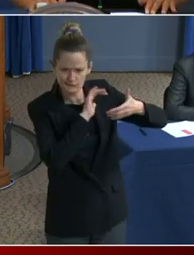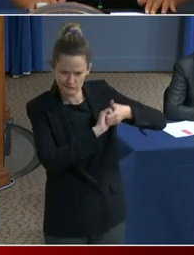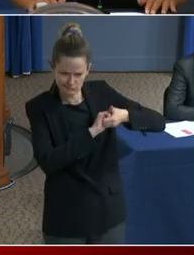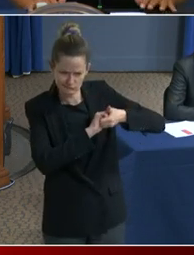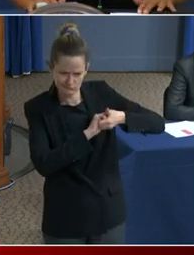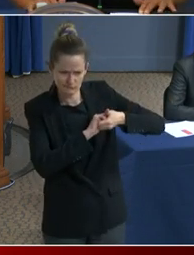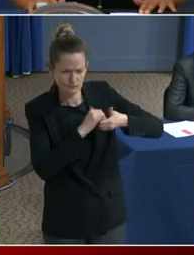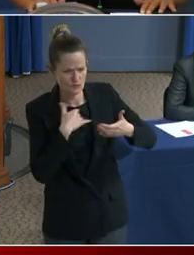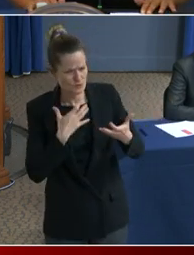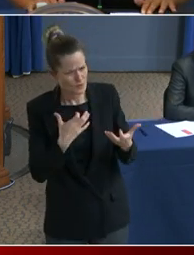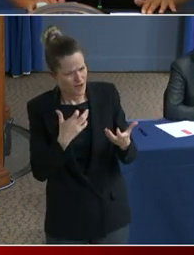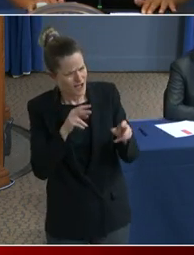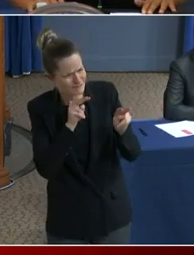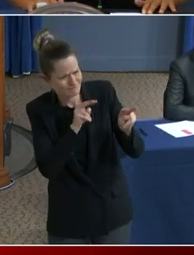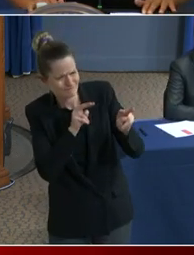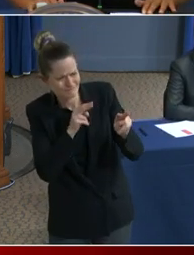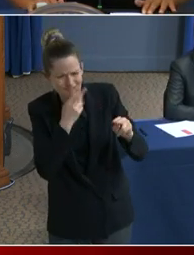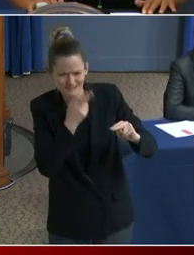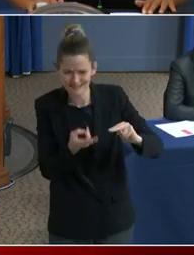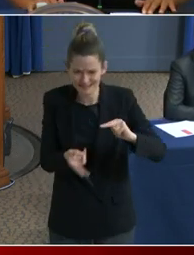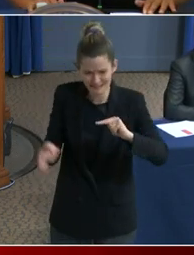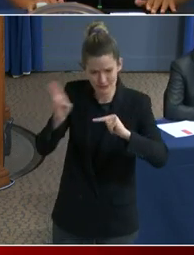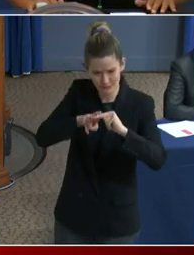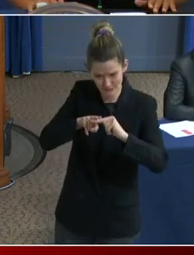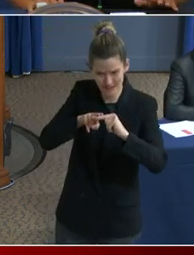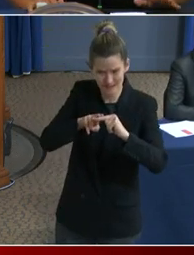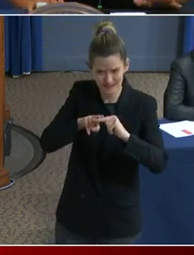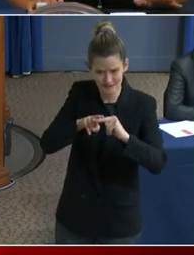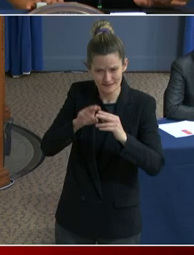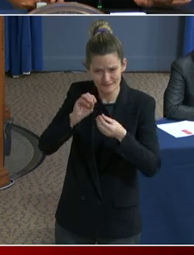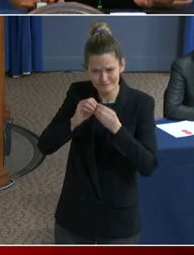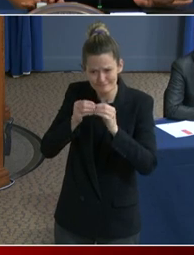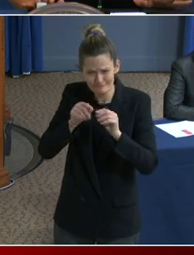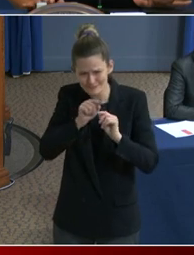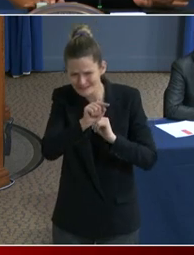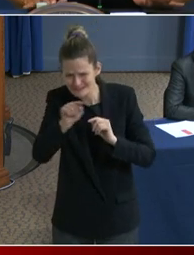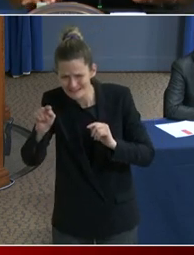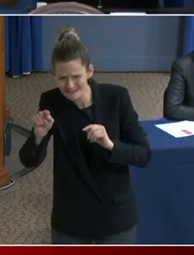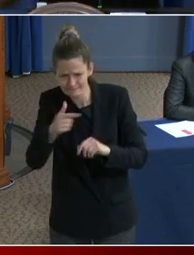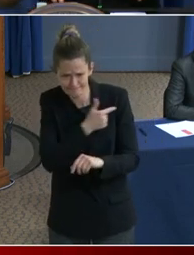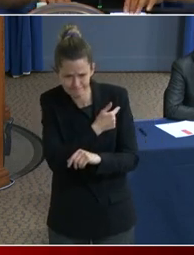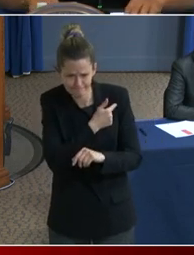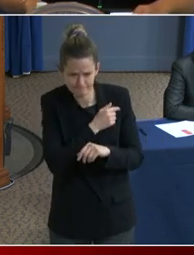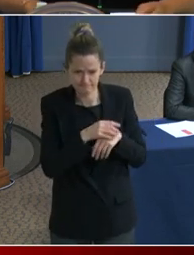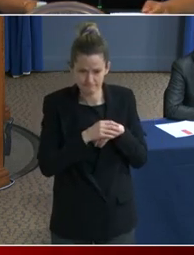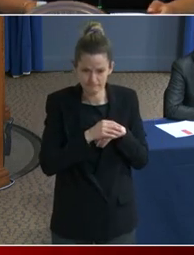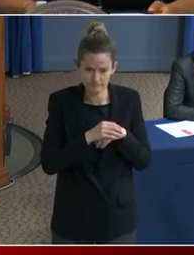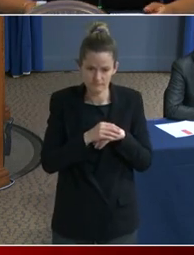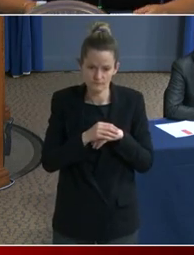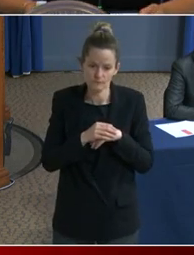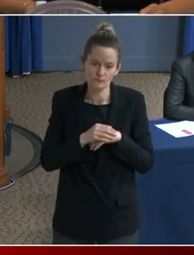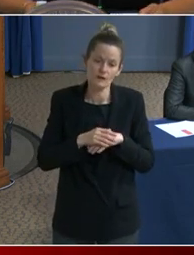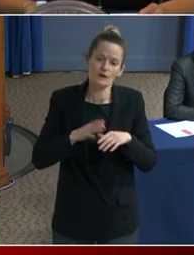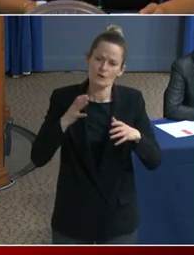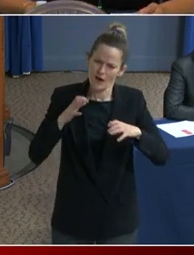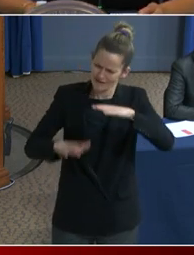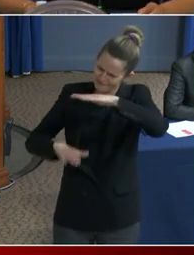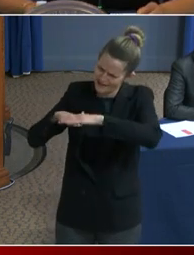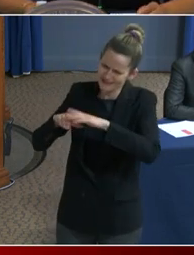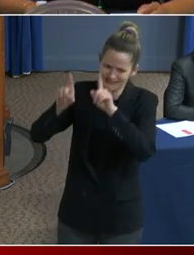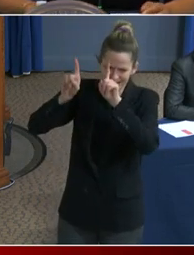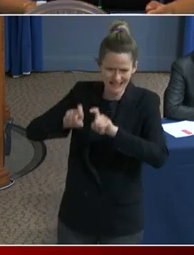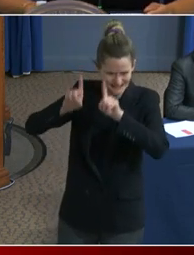increase in cases. And part of that is ensuring that our testing capacity is where we need it to